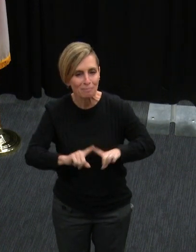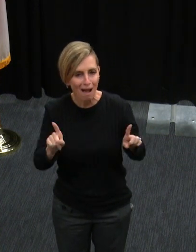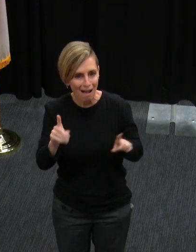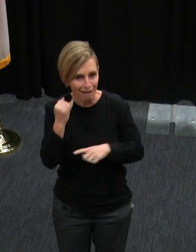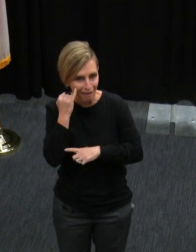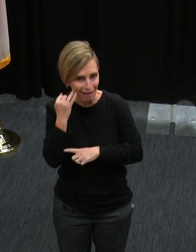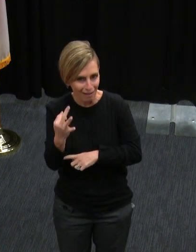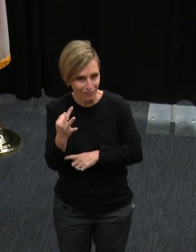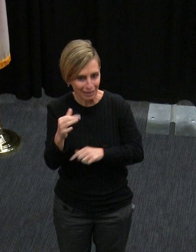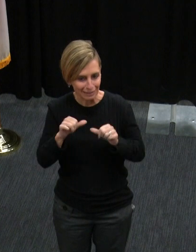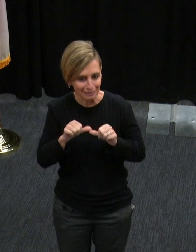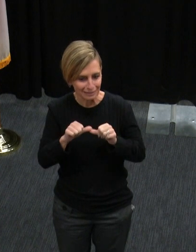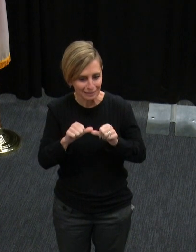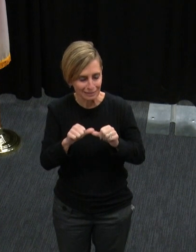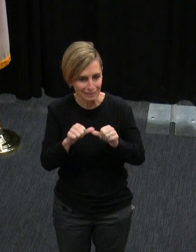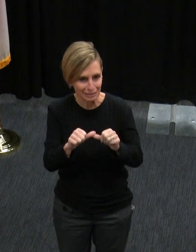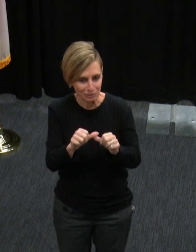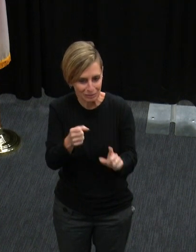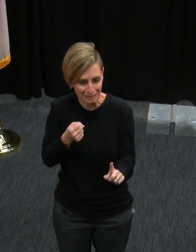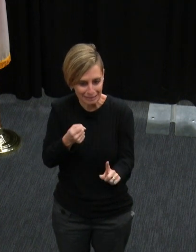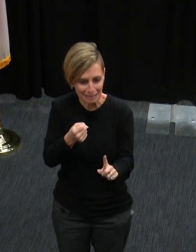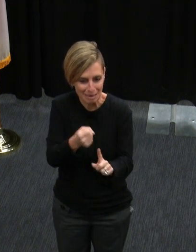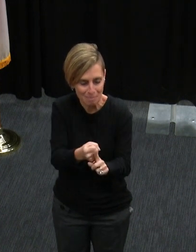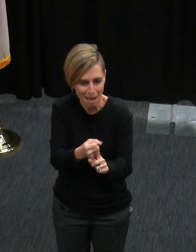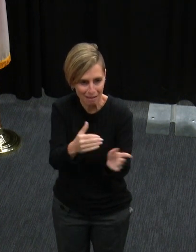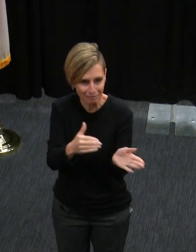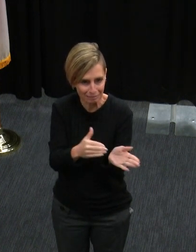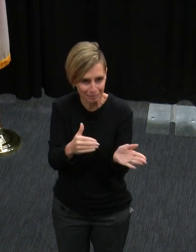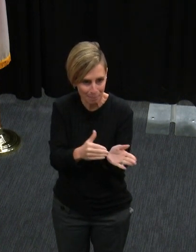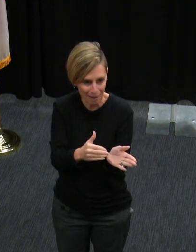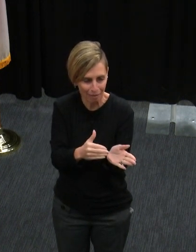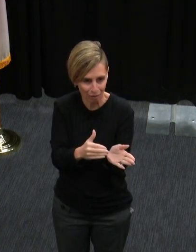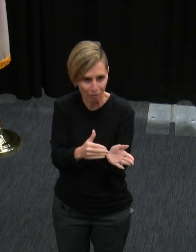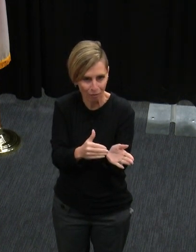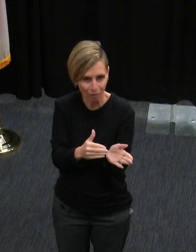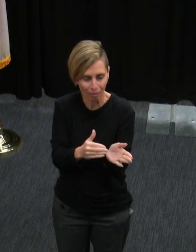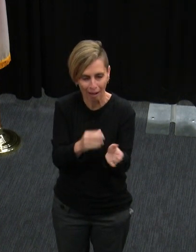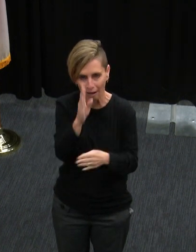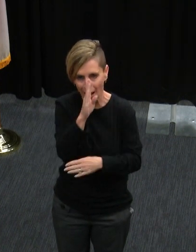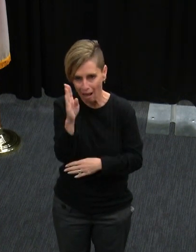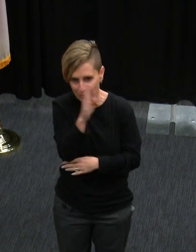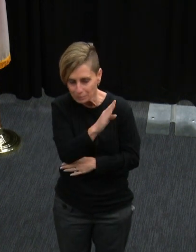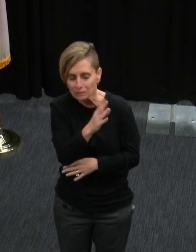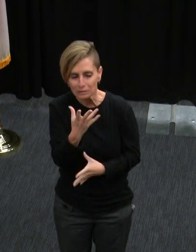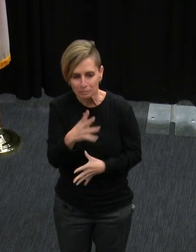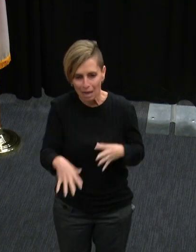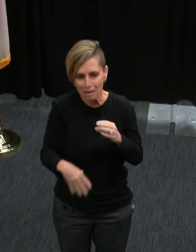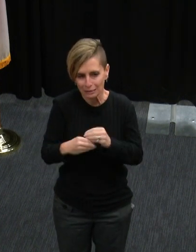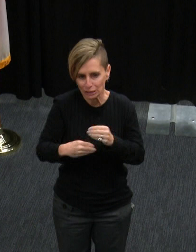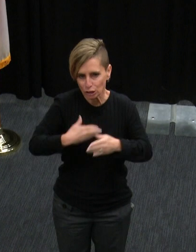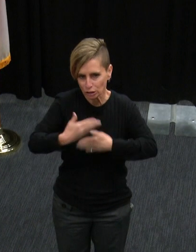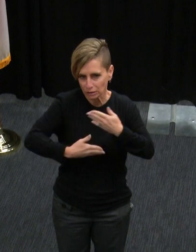see impacts on essential services and our medical facilities, additional steps will have to be considered.